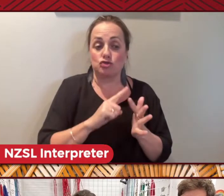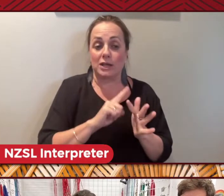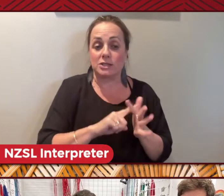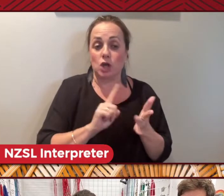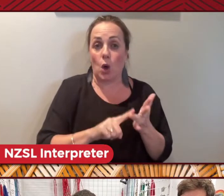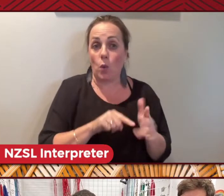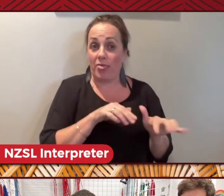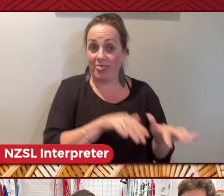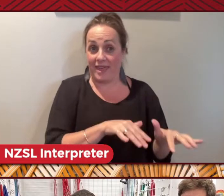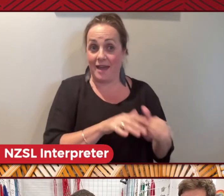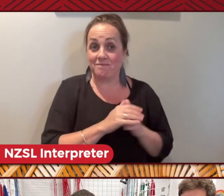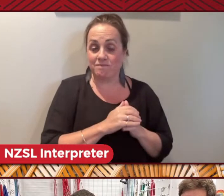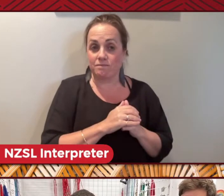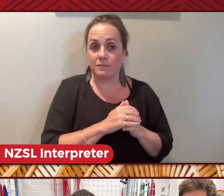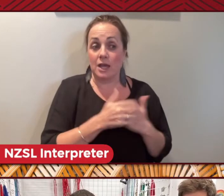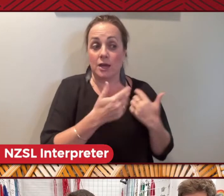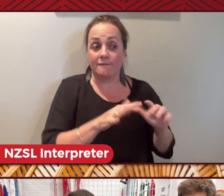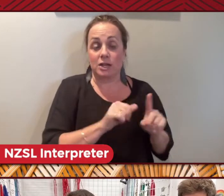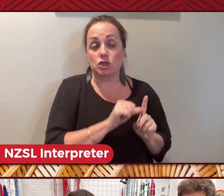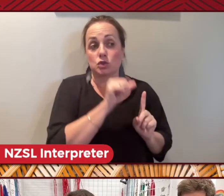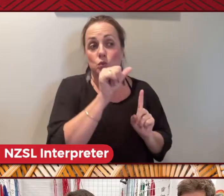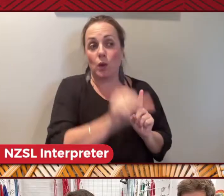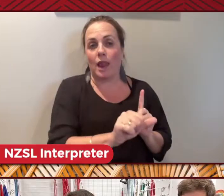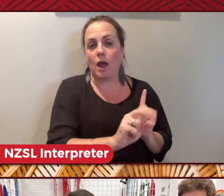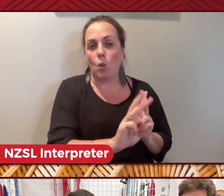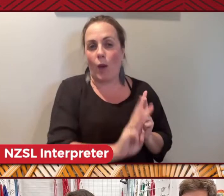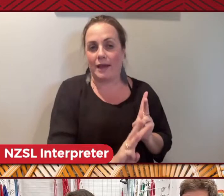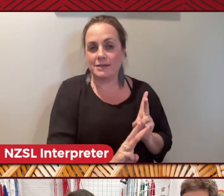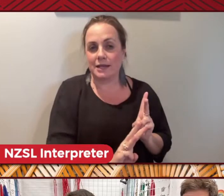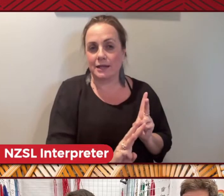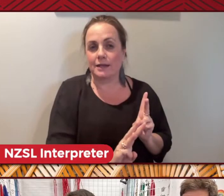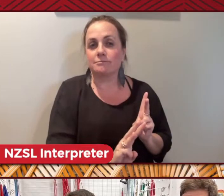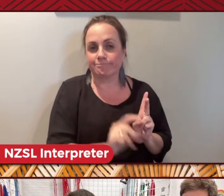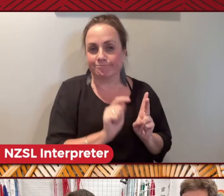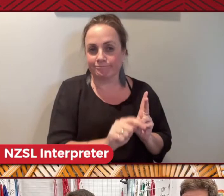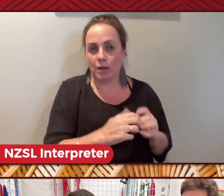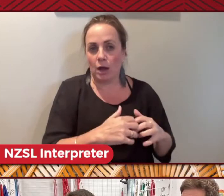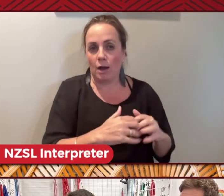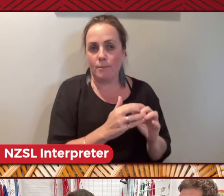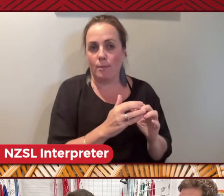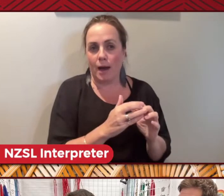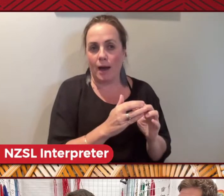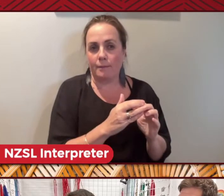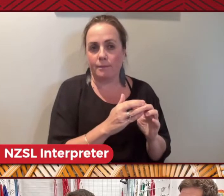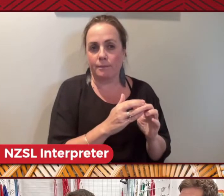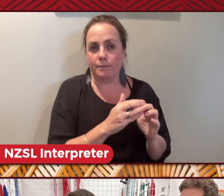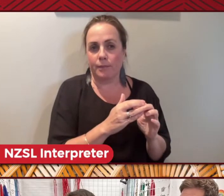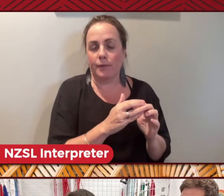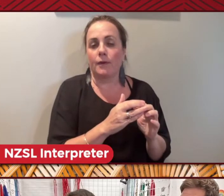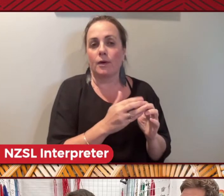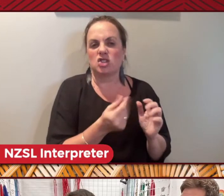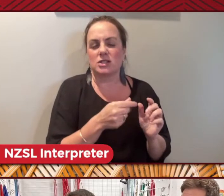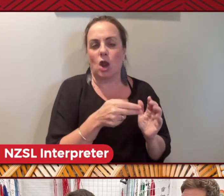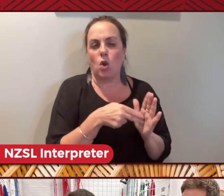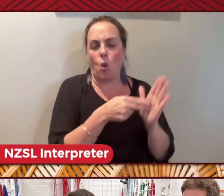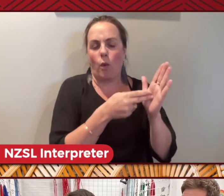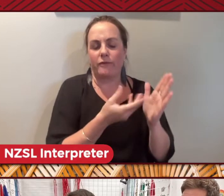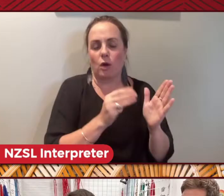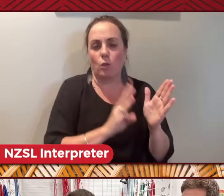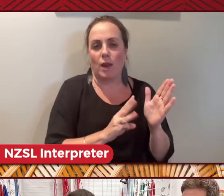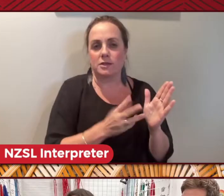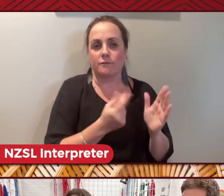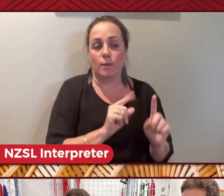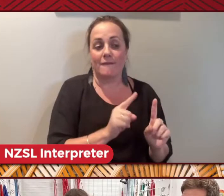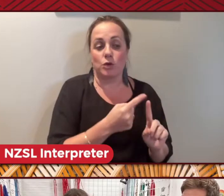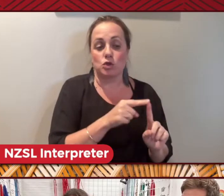Then we are going to Wellington, where we'll have a pop-up just north of Wellington from the 1st to the 19th